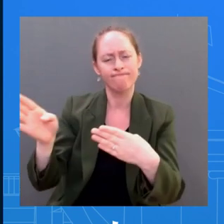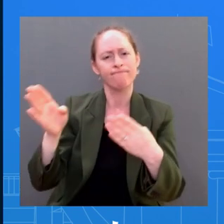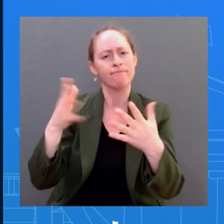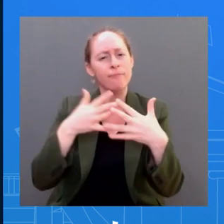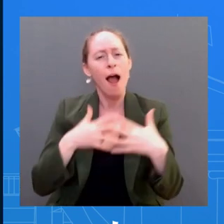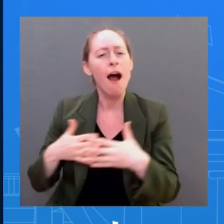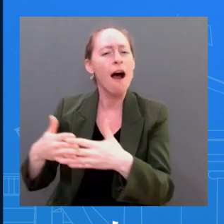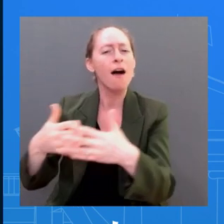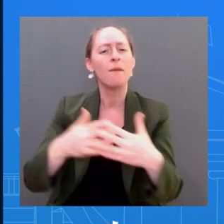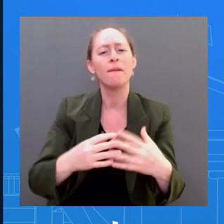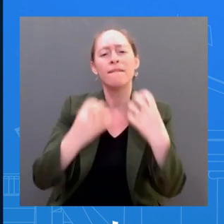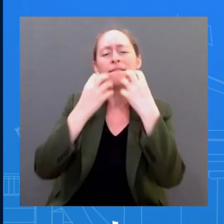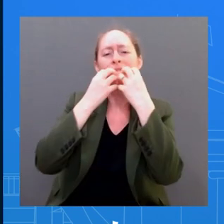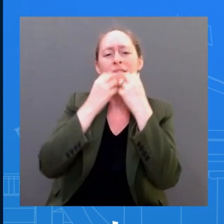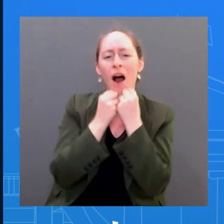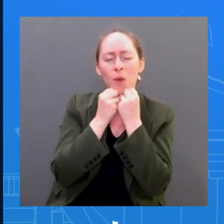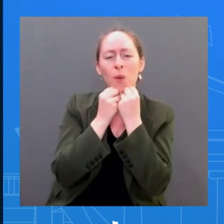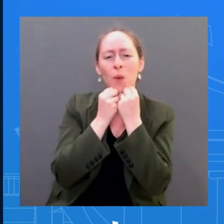And